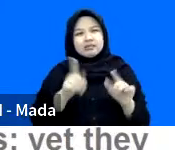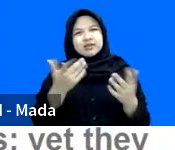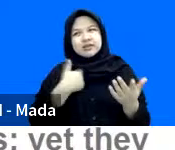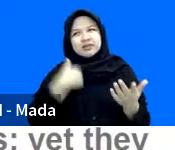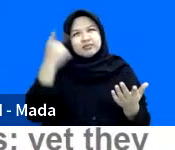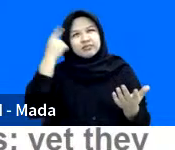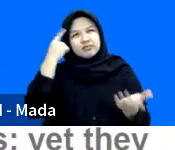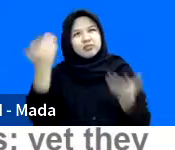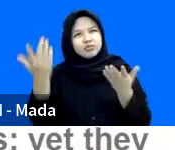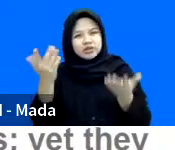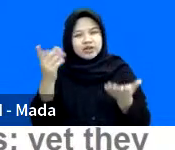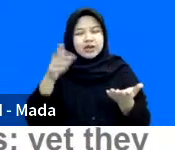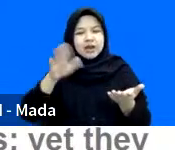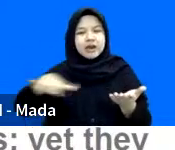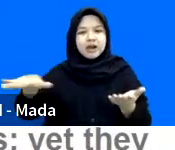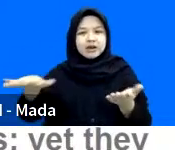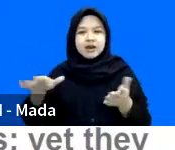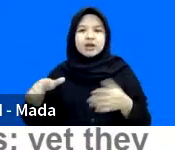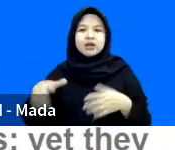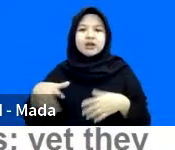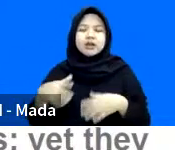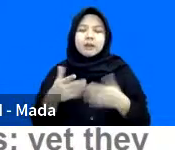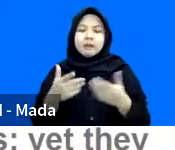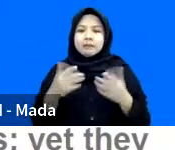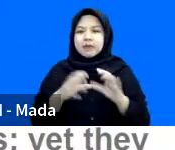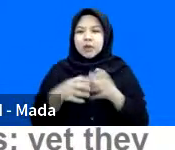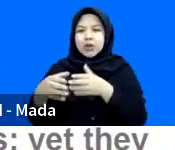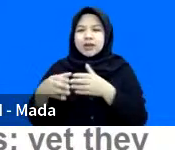So if we go to the next slide